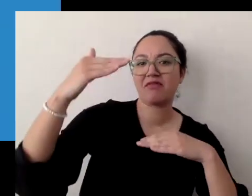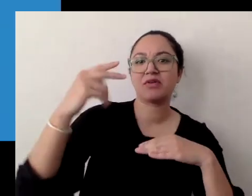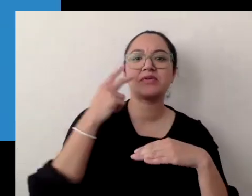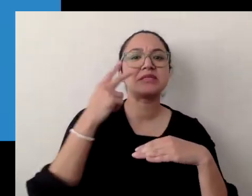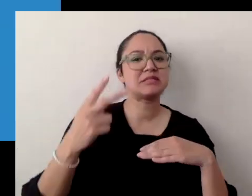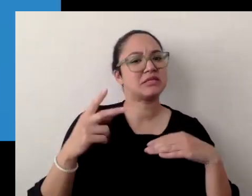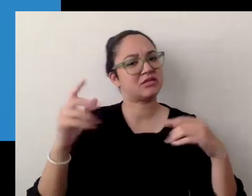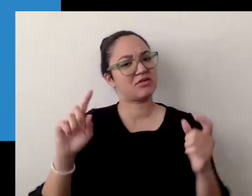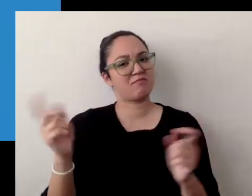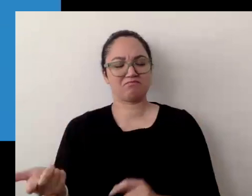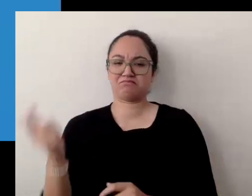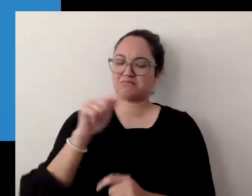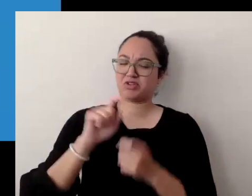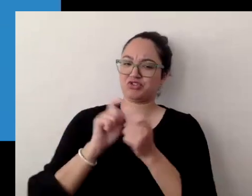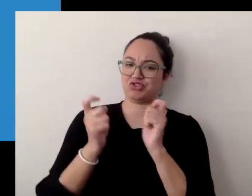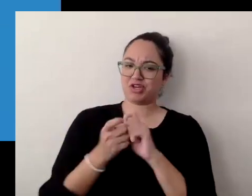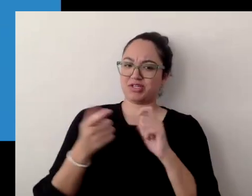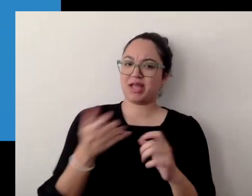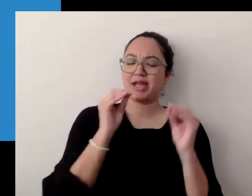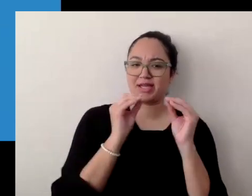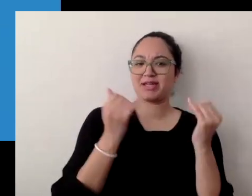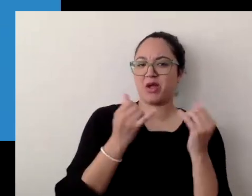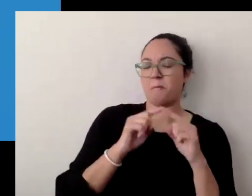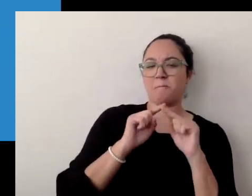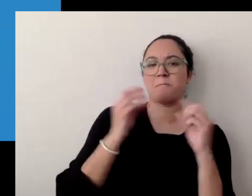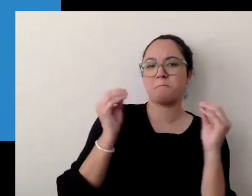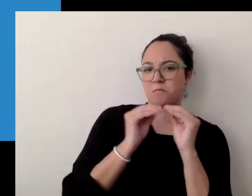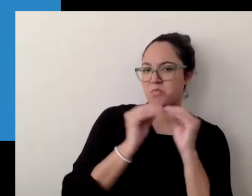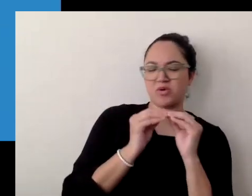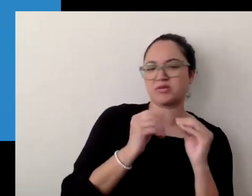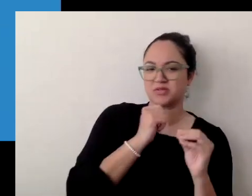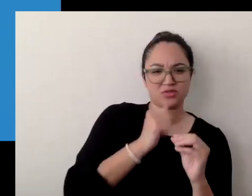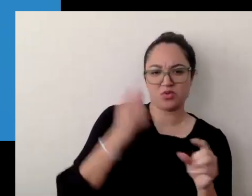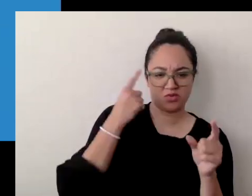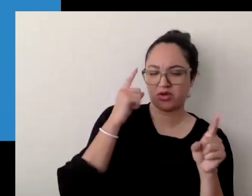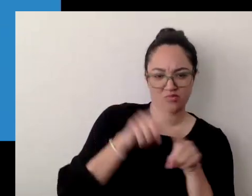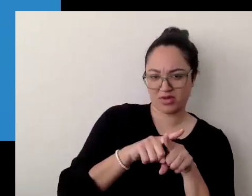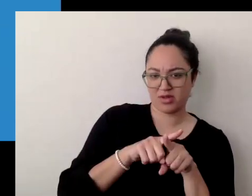see it kind of flips and there's more disagreement with this statement.